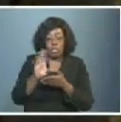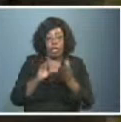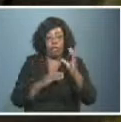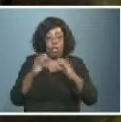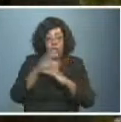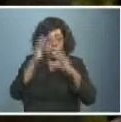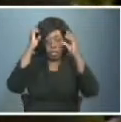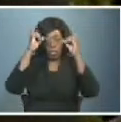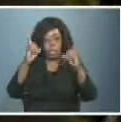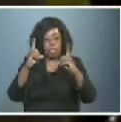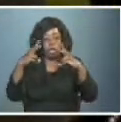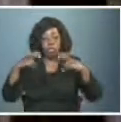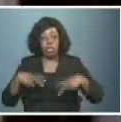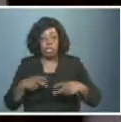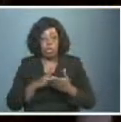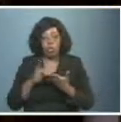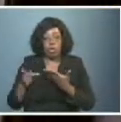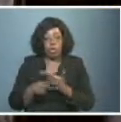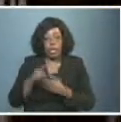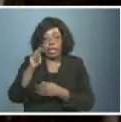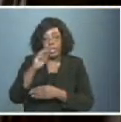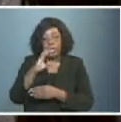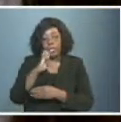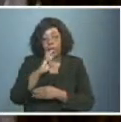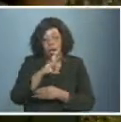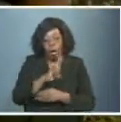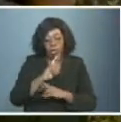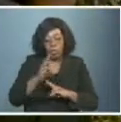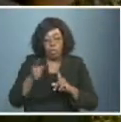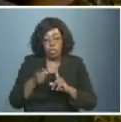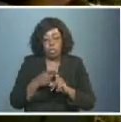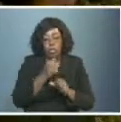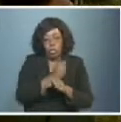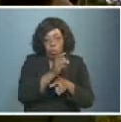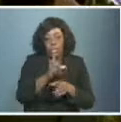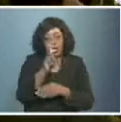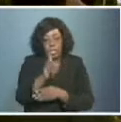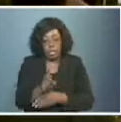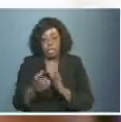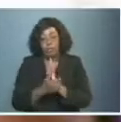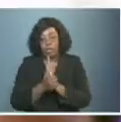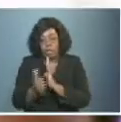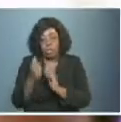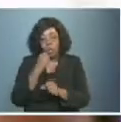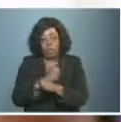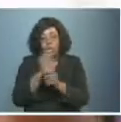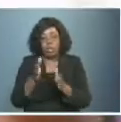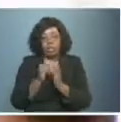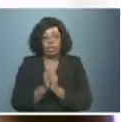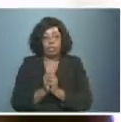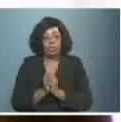Construction, Education and Research Program, NCCER, responds to employers' demands for skilled labor. These are